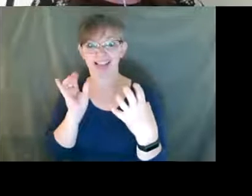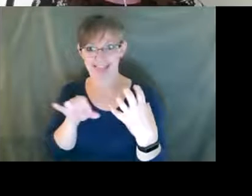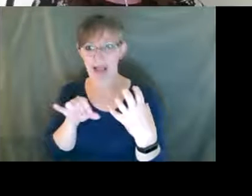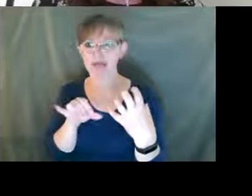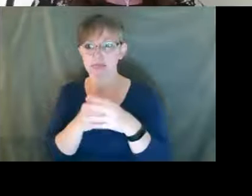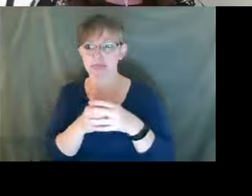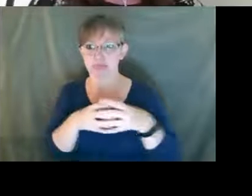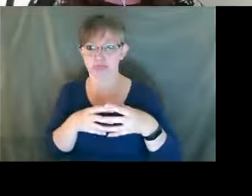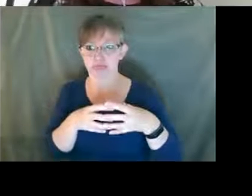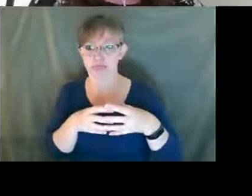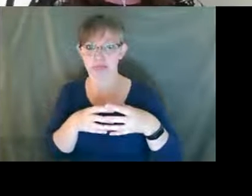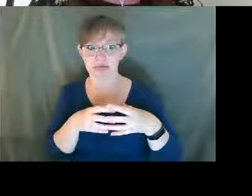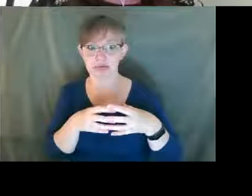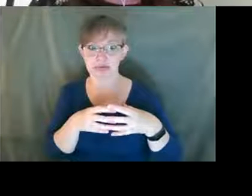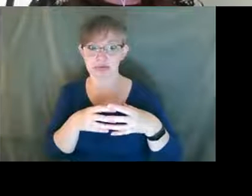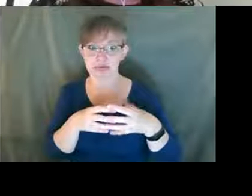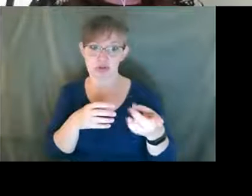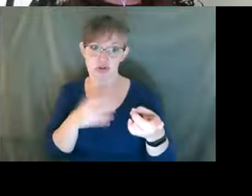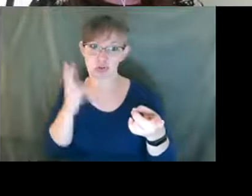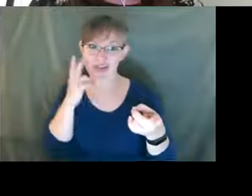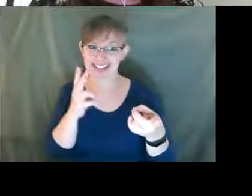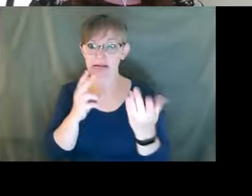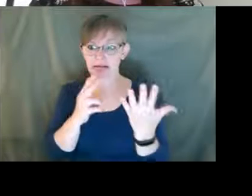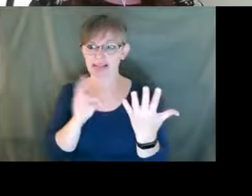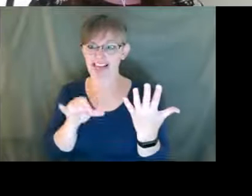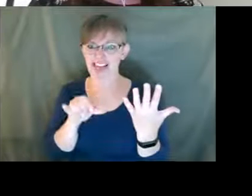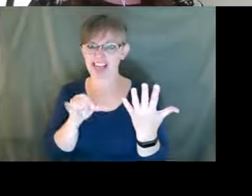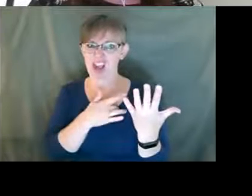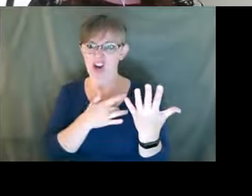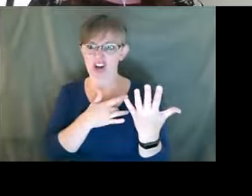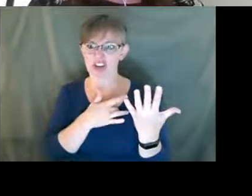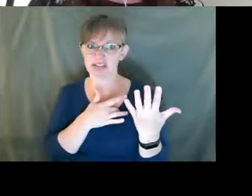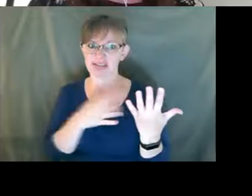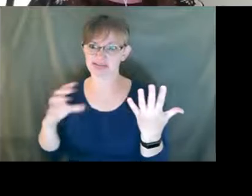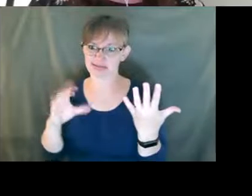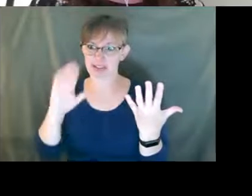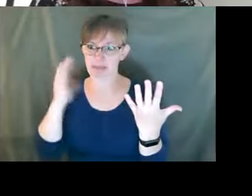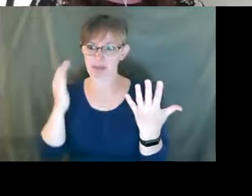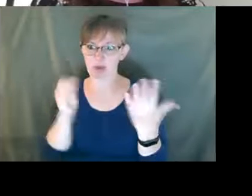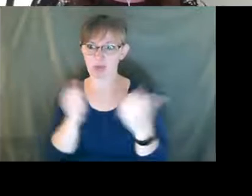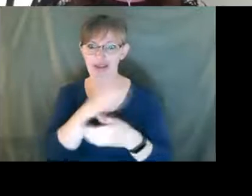see the heart is bigger than this individual's hand. So it's quite large.